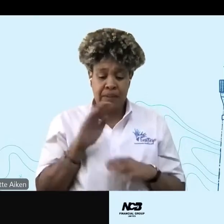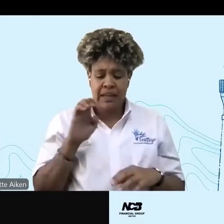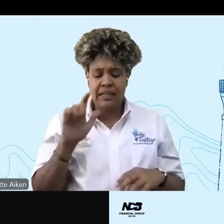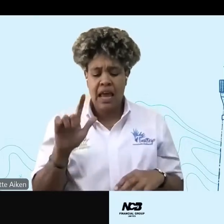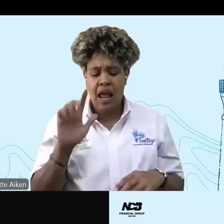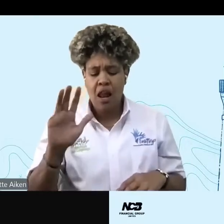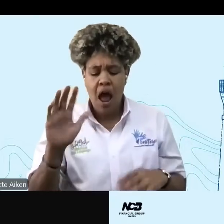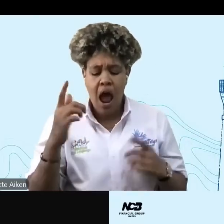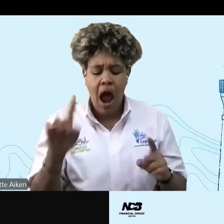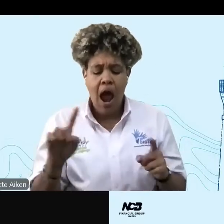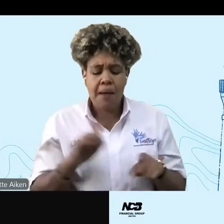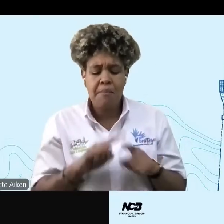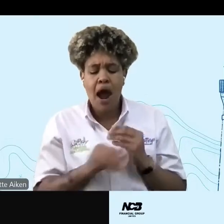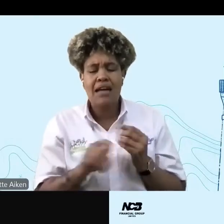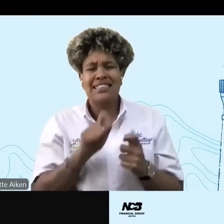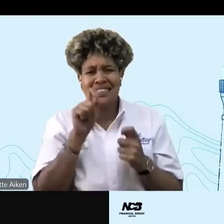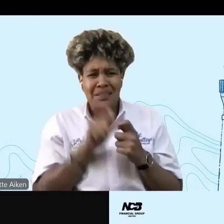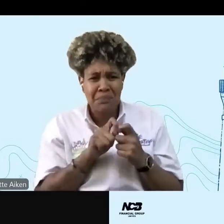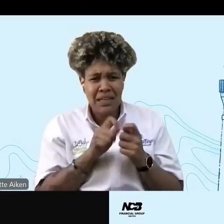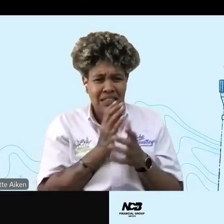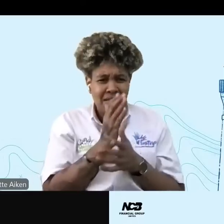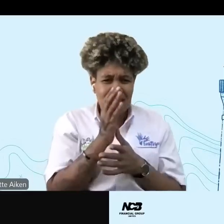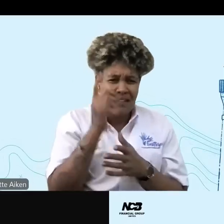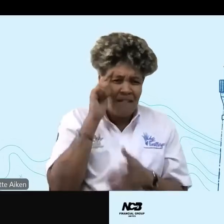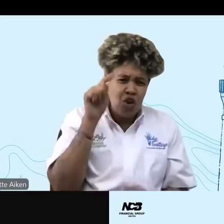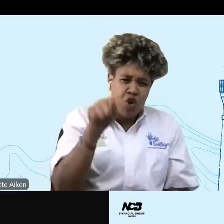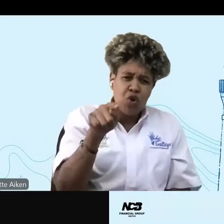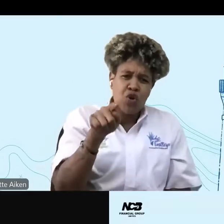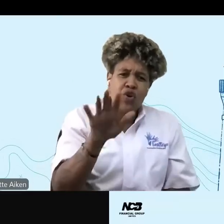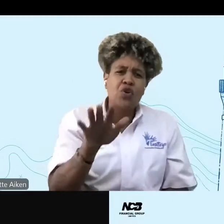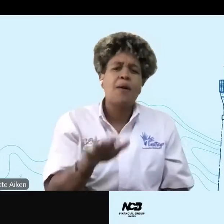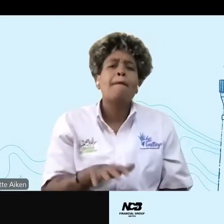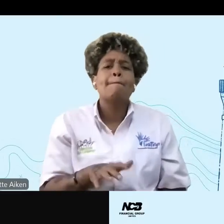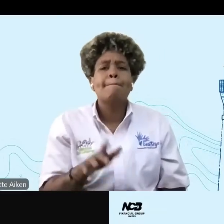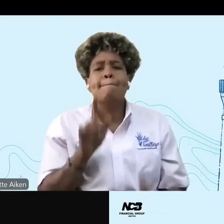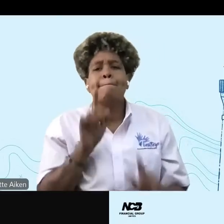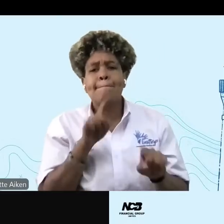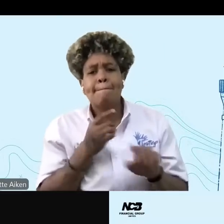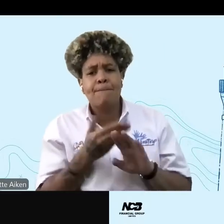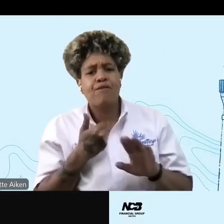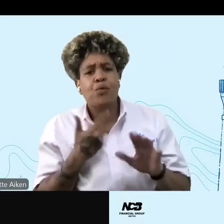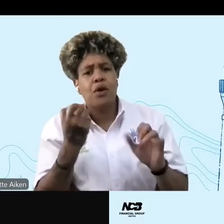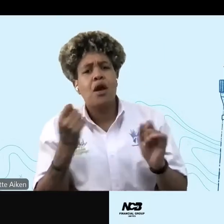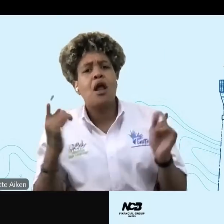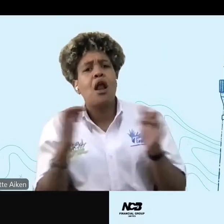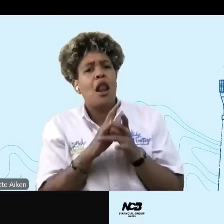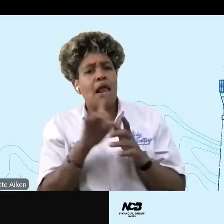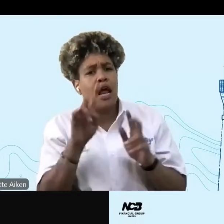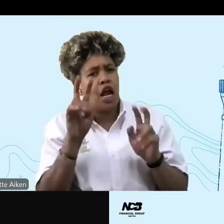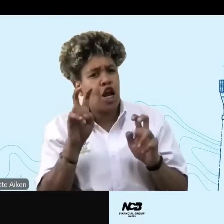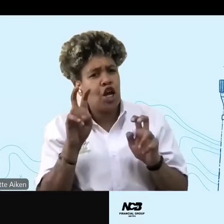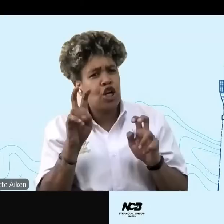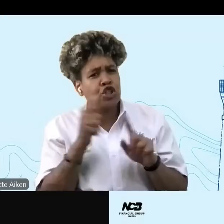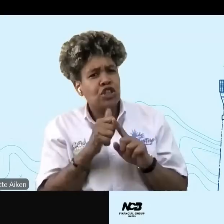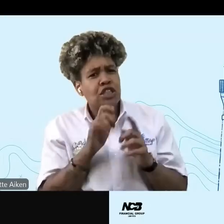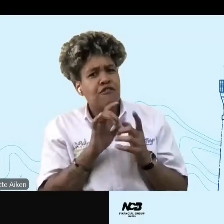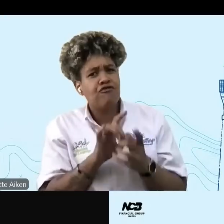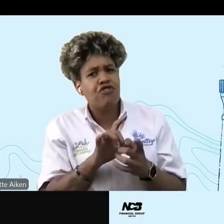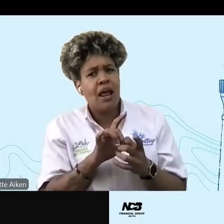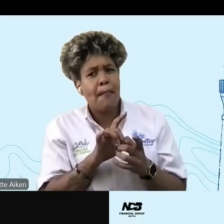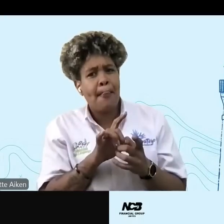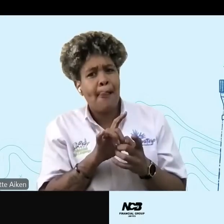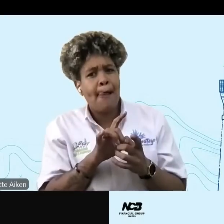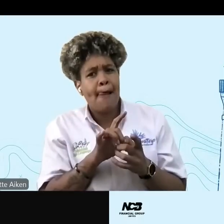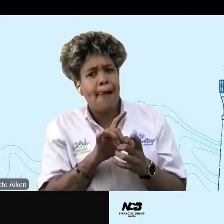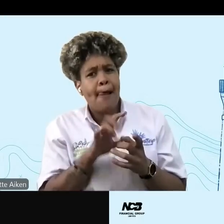movement, but the specific piece for you that you were answering before we got that connection issue was in relation to,